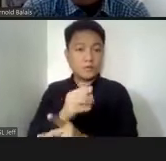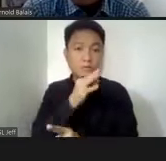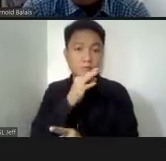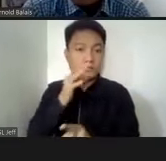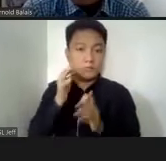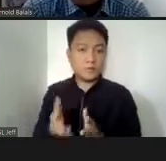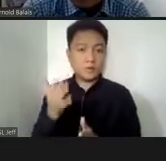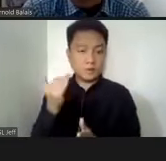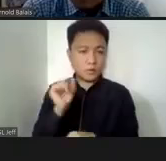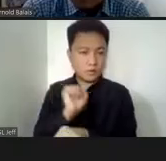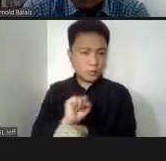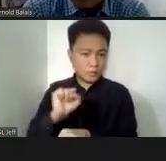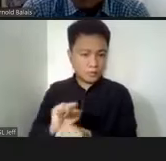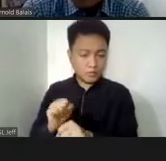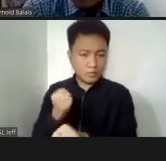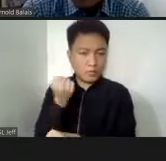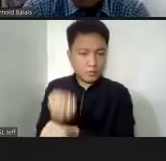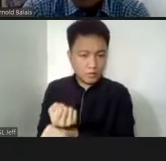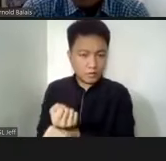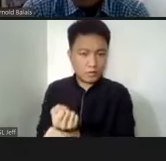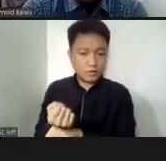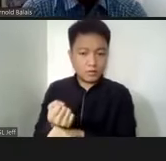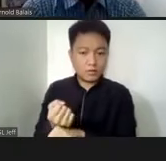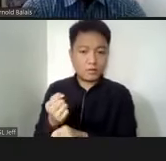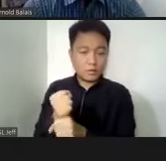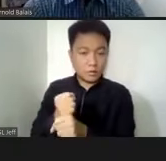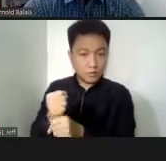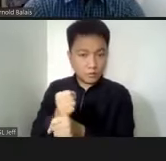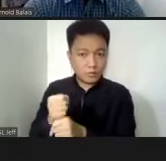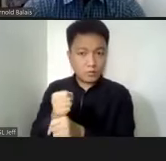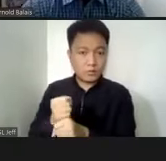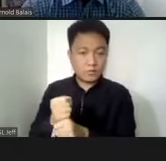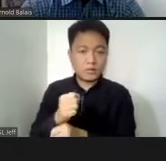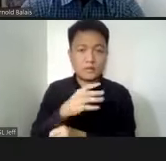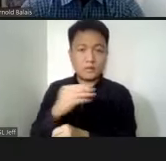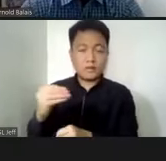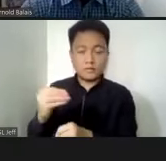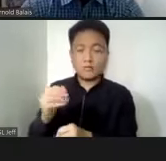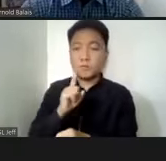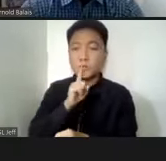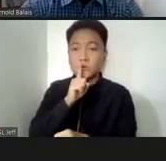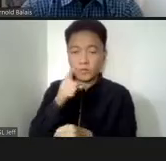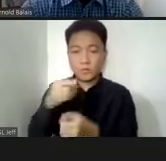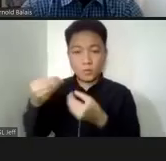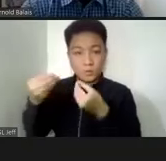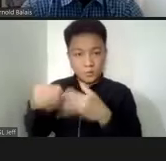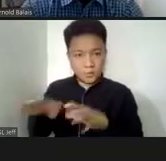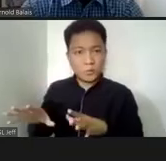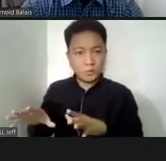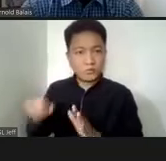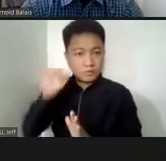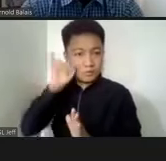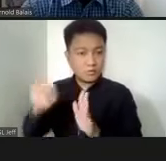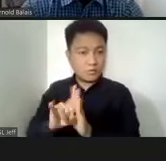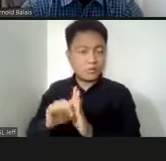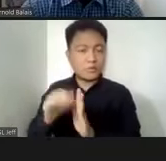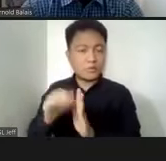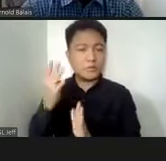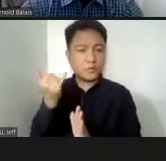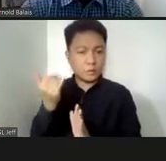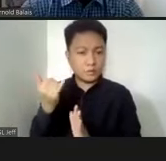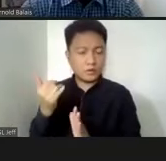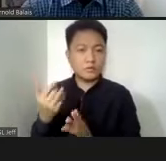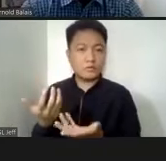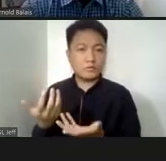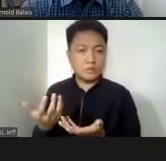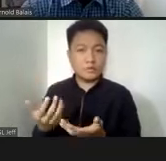coffee, because it's being sold as another brand or as another origin. So as part